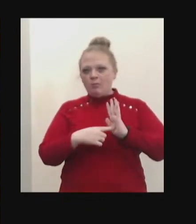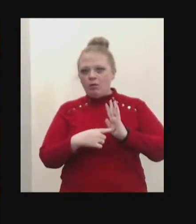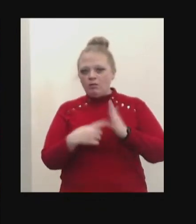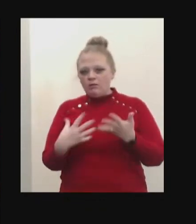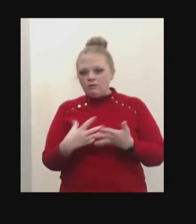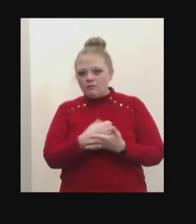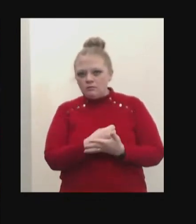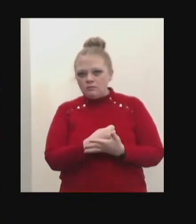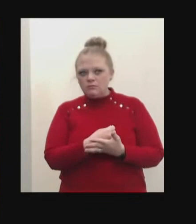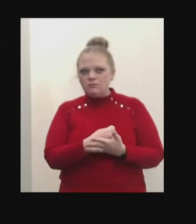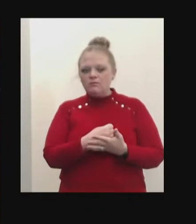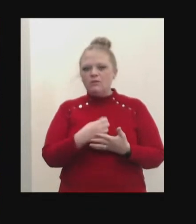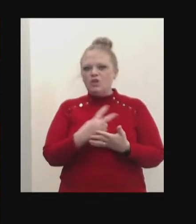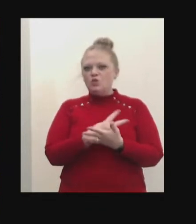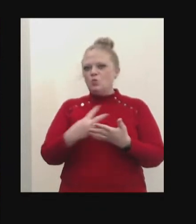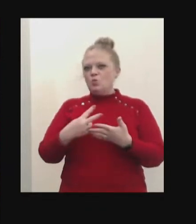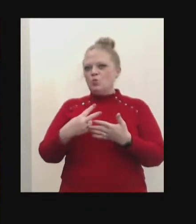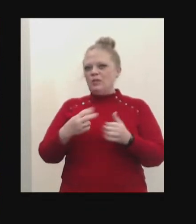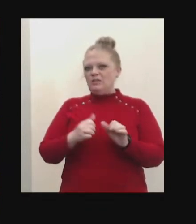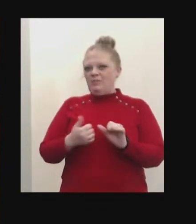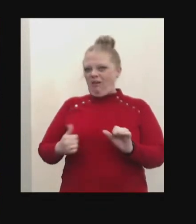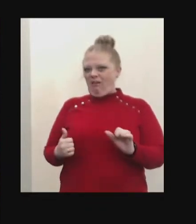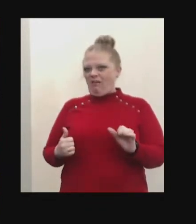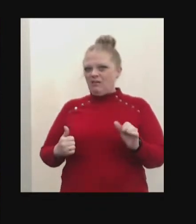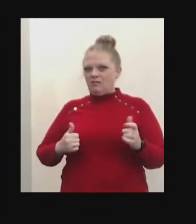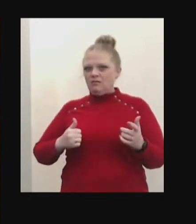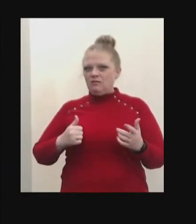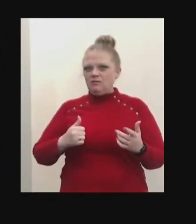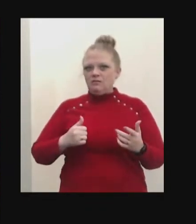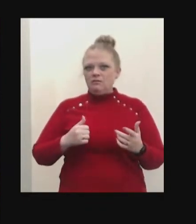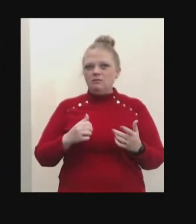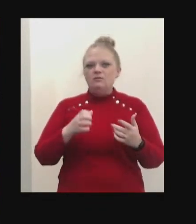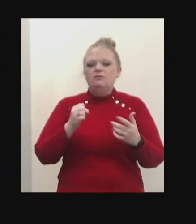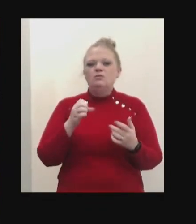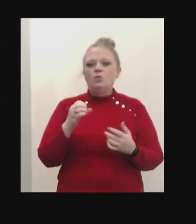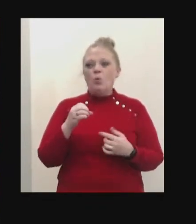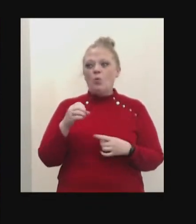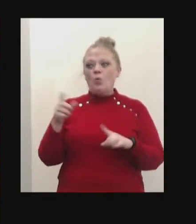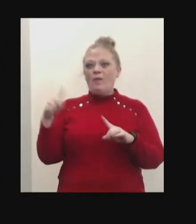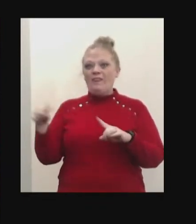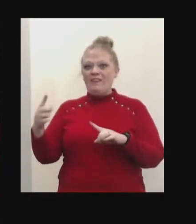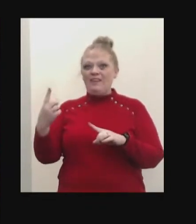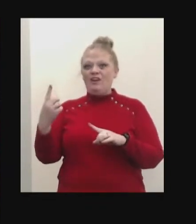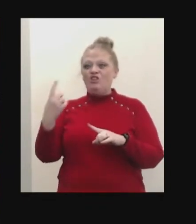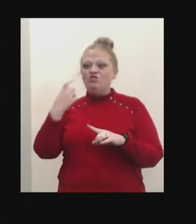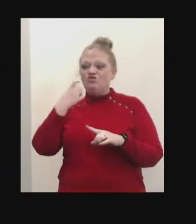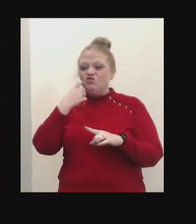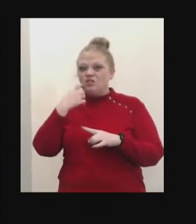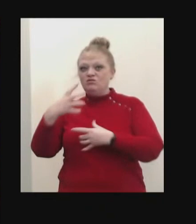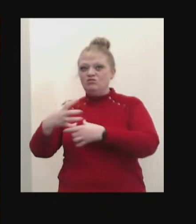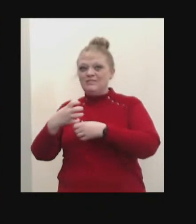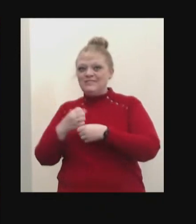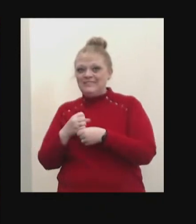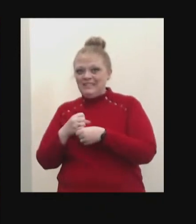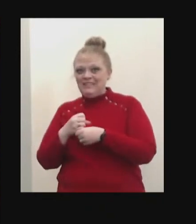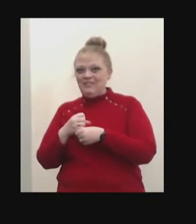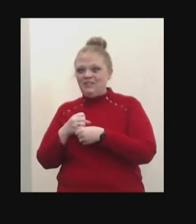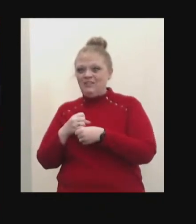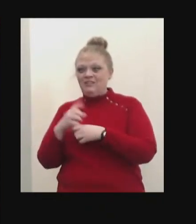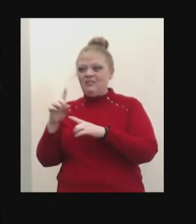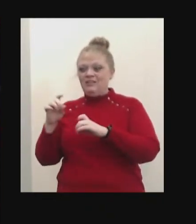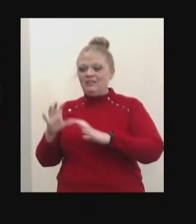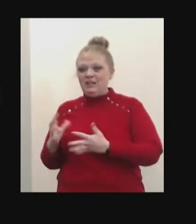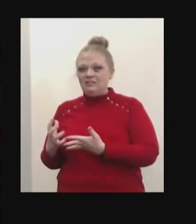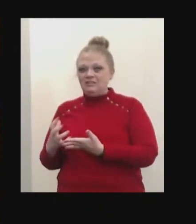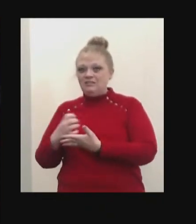or so, so they're just getting the cases that were sent to them at the end of November, early December. So